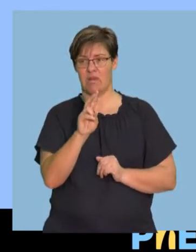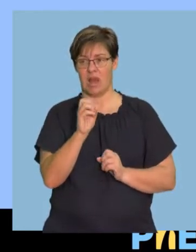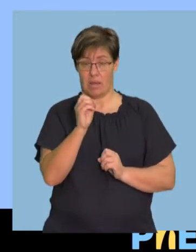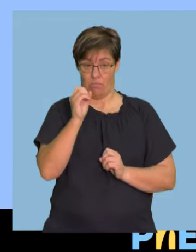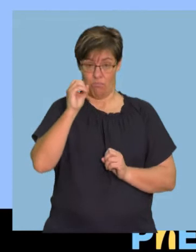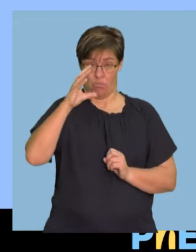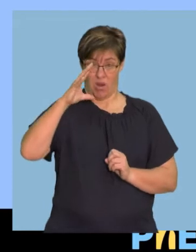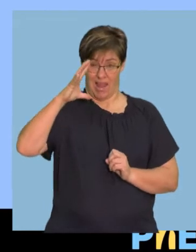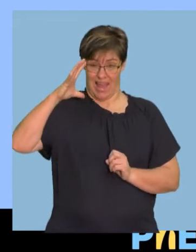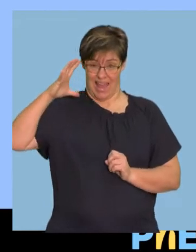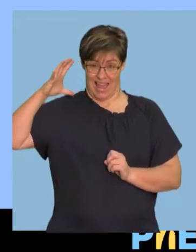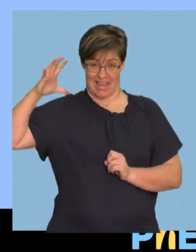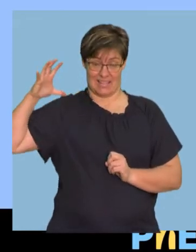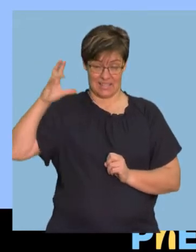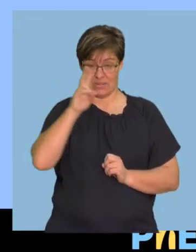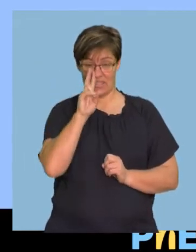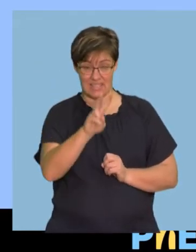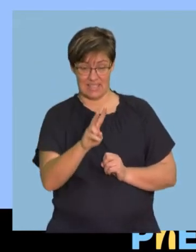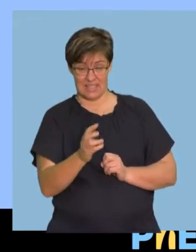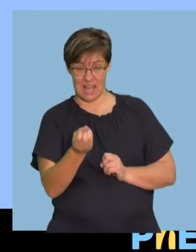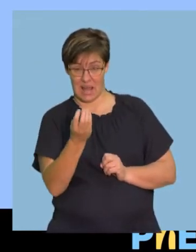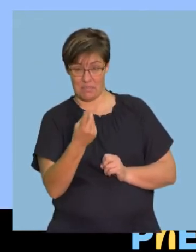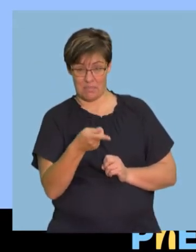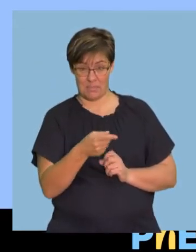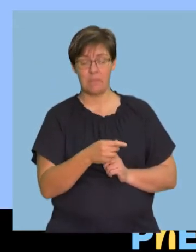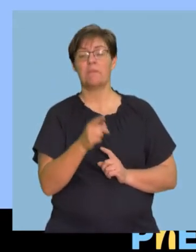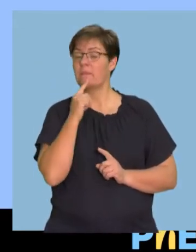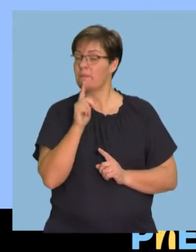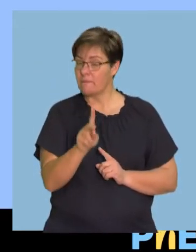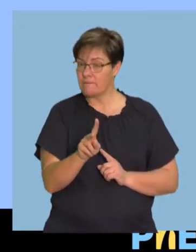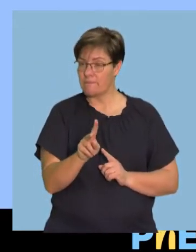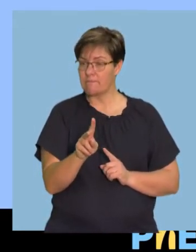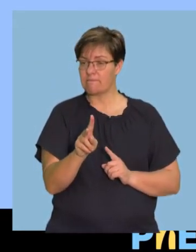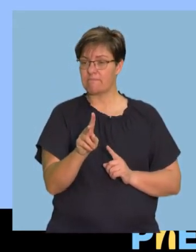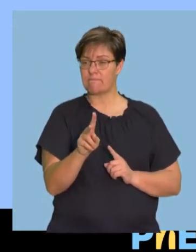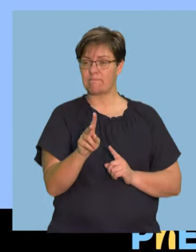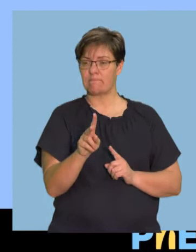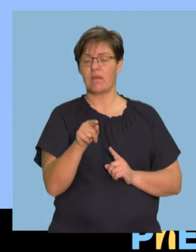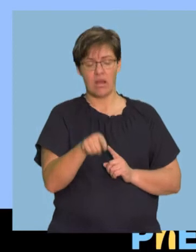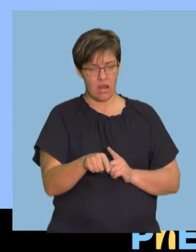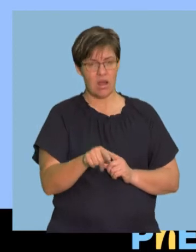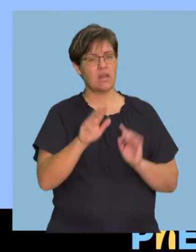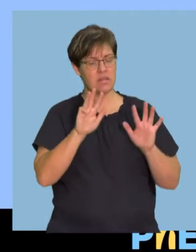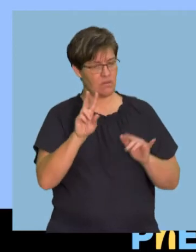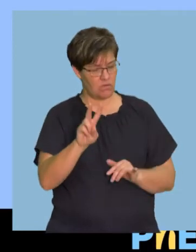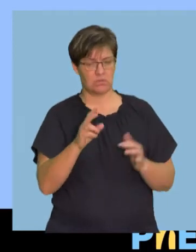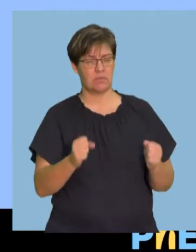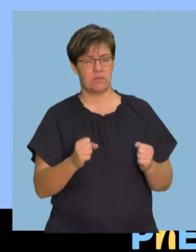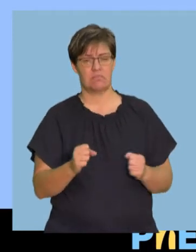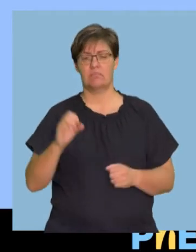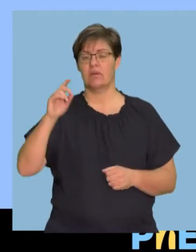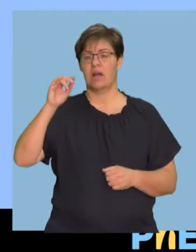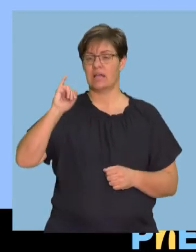getting higher and higher. And again, the voltage across the light bulb is 9